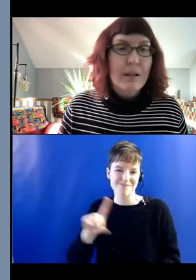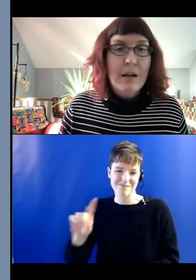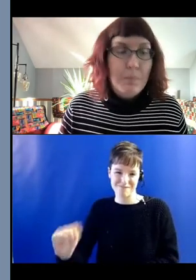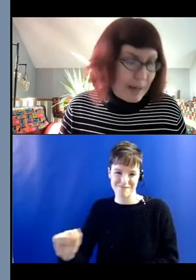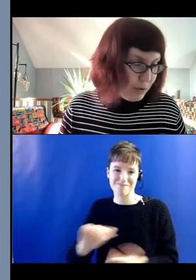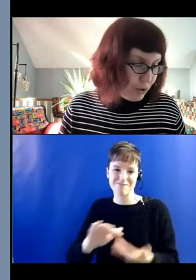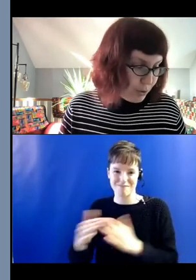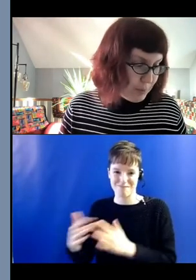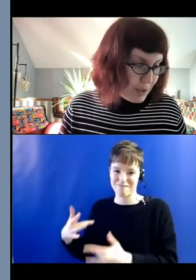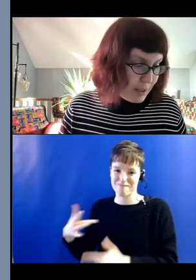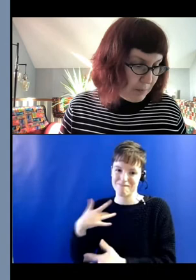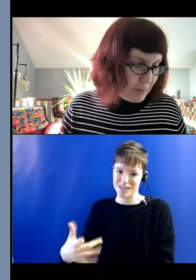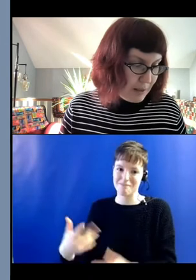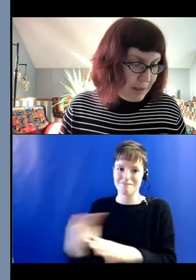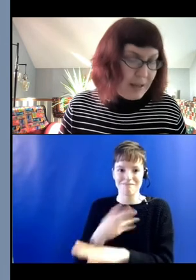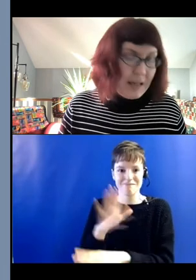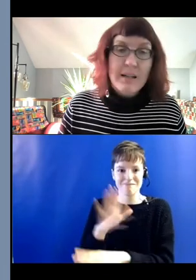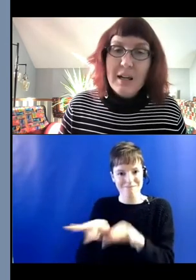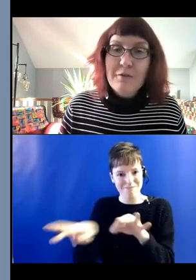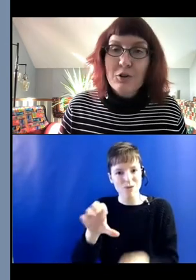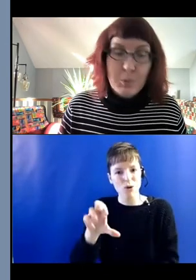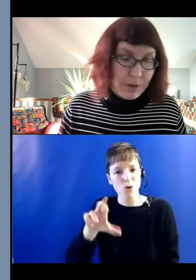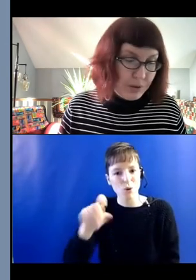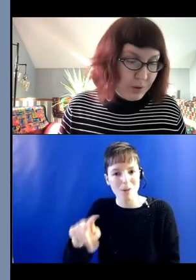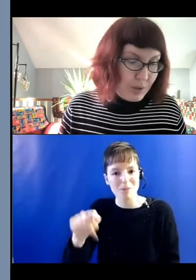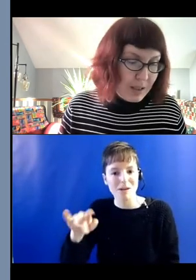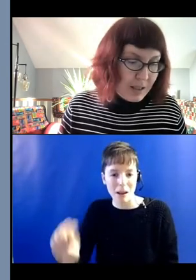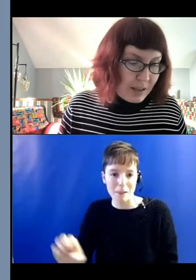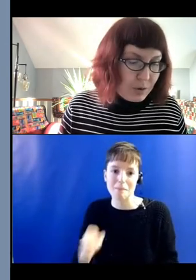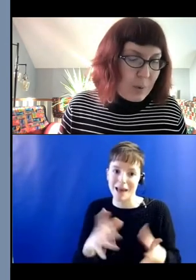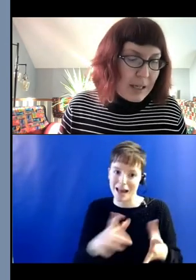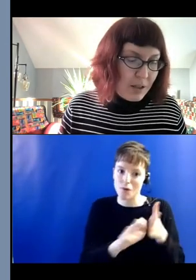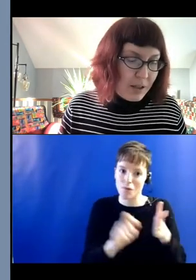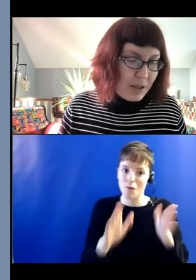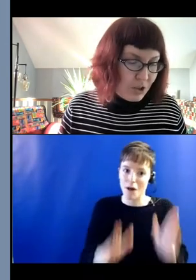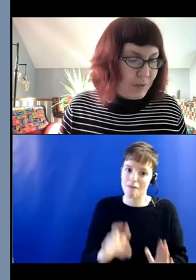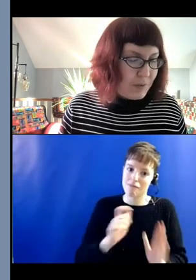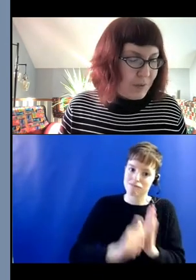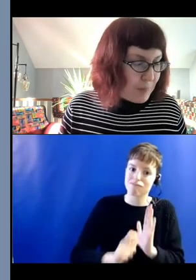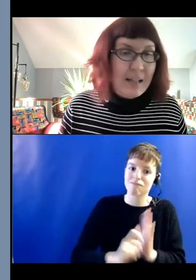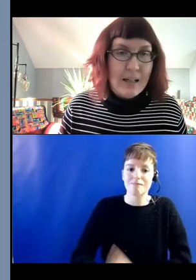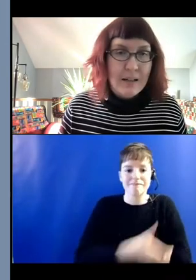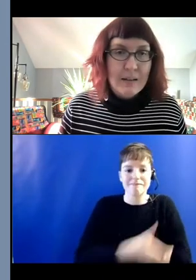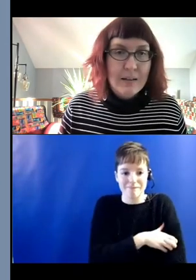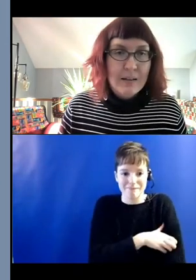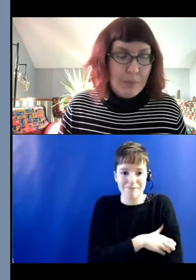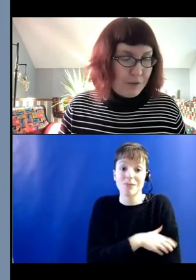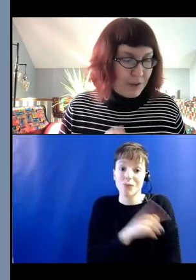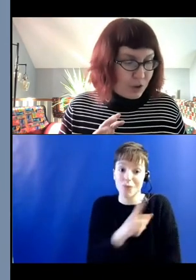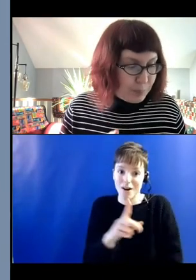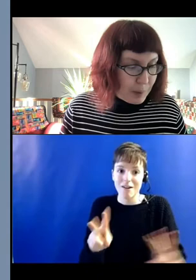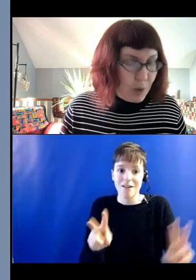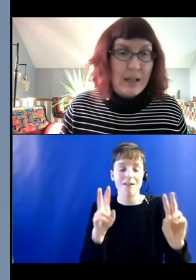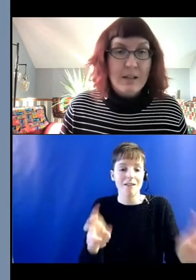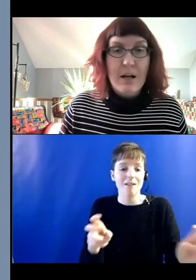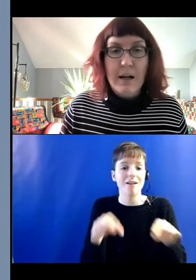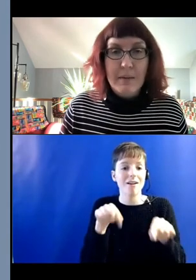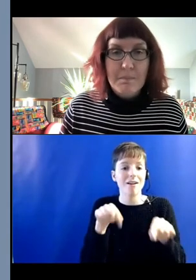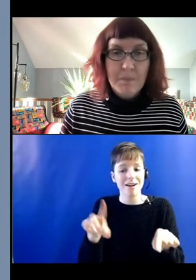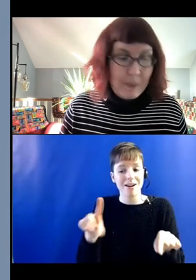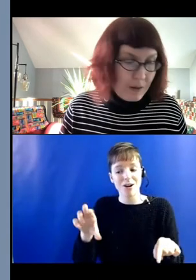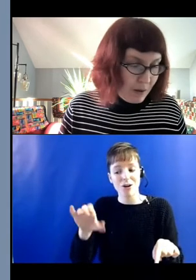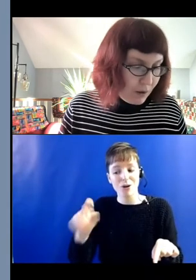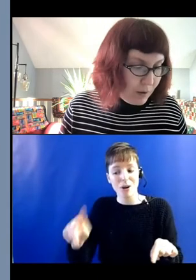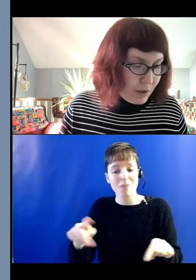powerfully about crip time. And in Kafer's words, it is a way not just of expanding, but of exploding